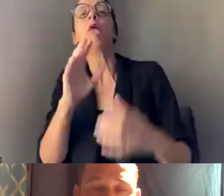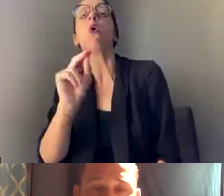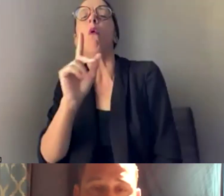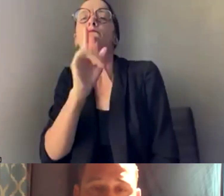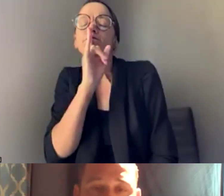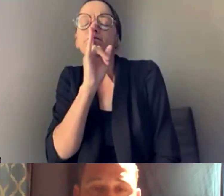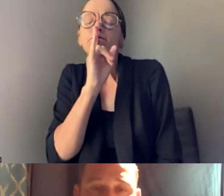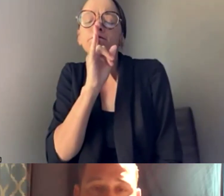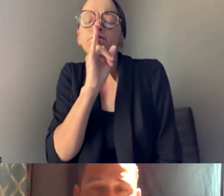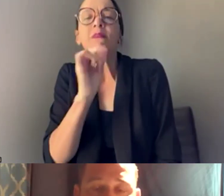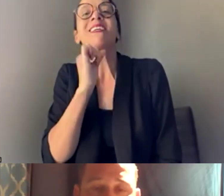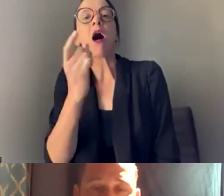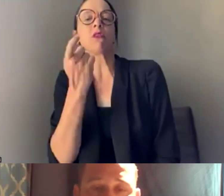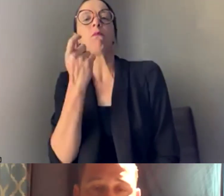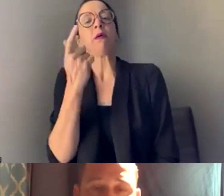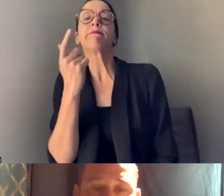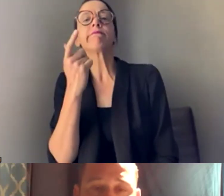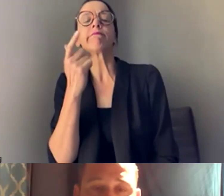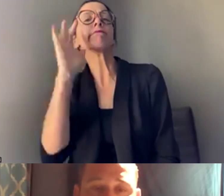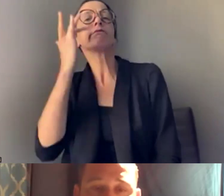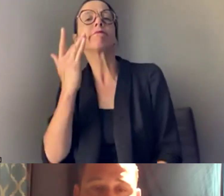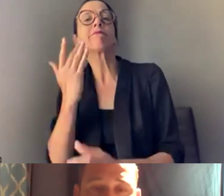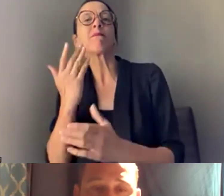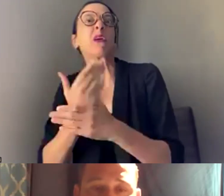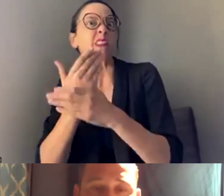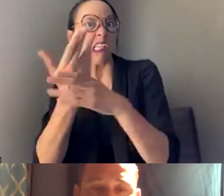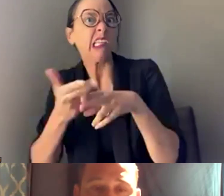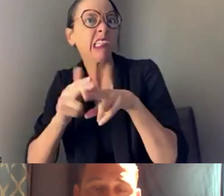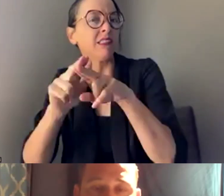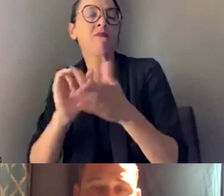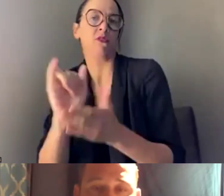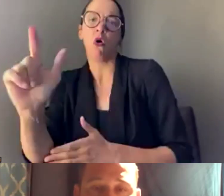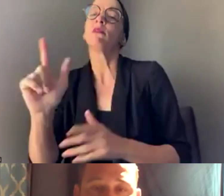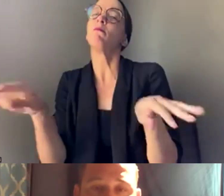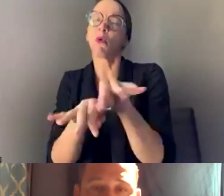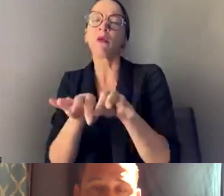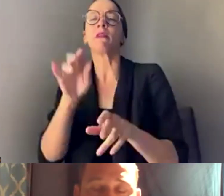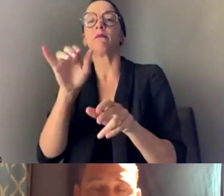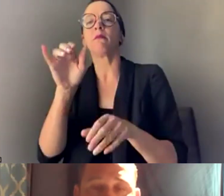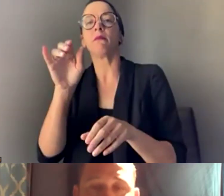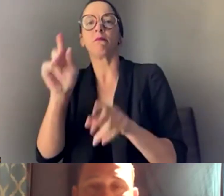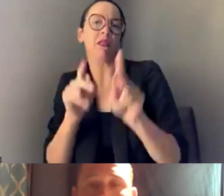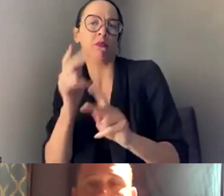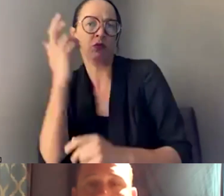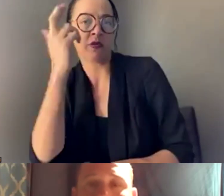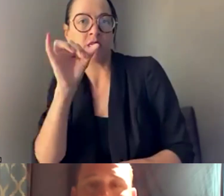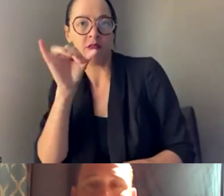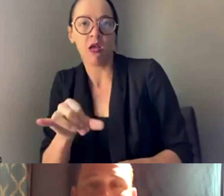so excited. Looking forward to the impact that your department will have on our industry.